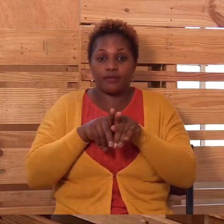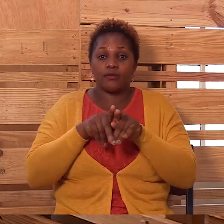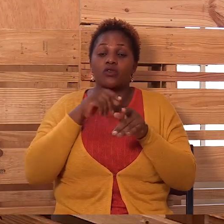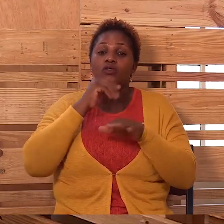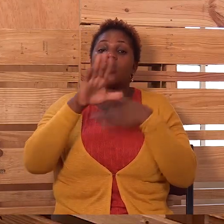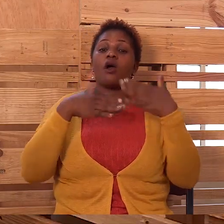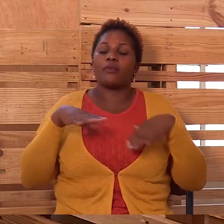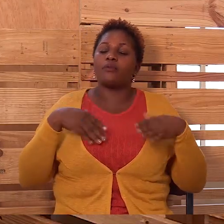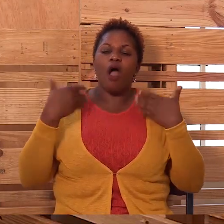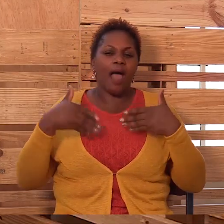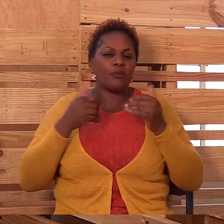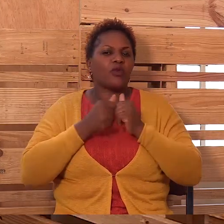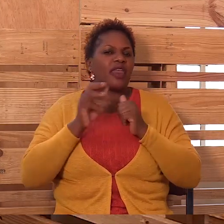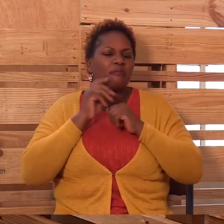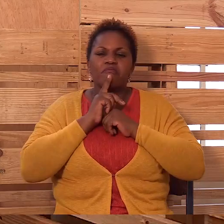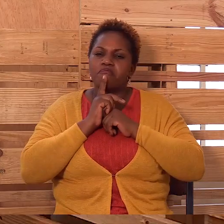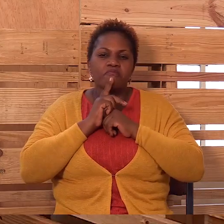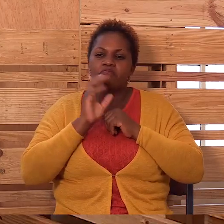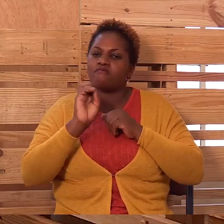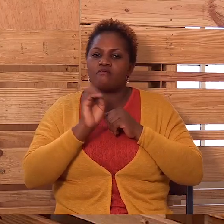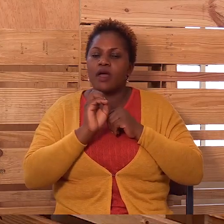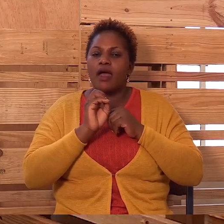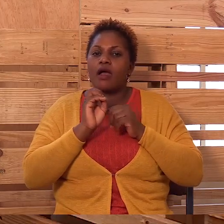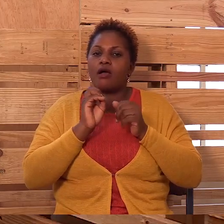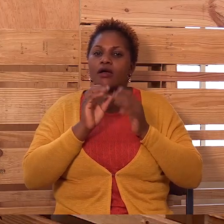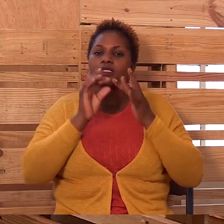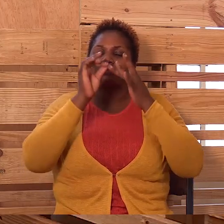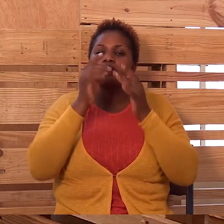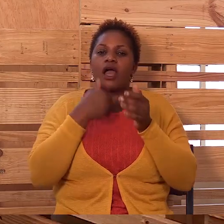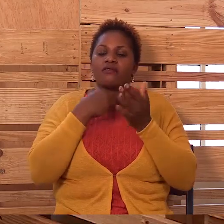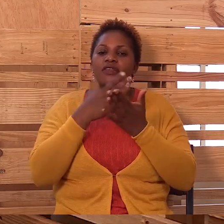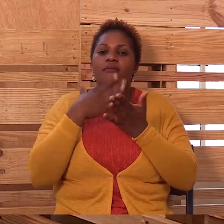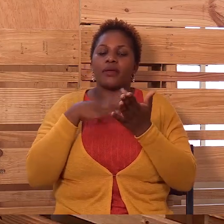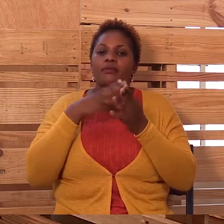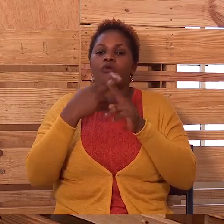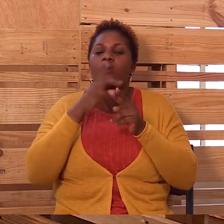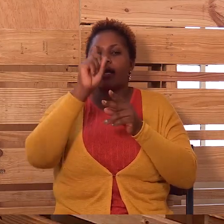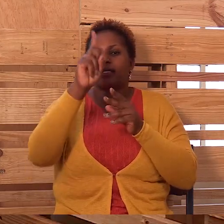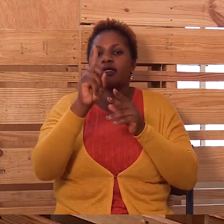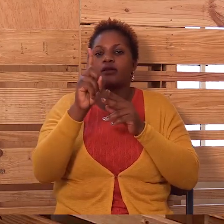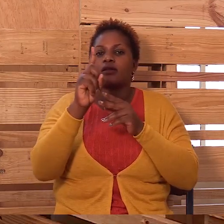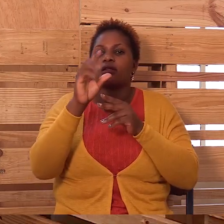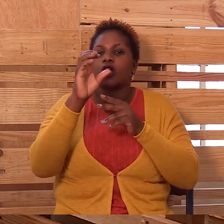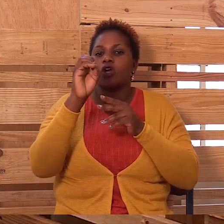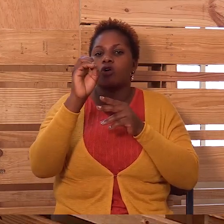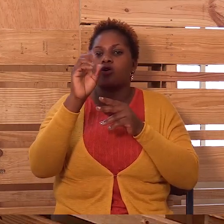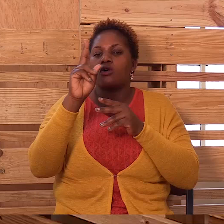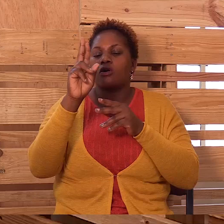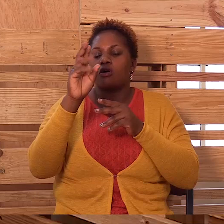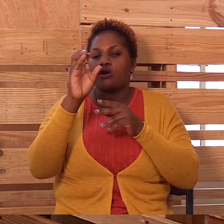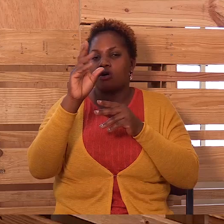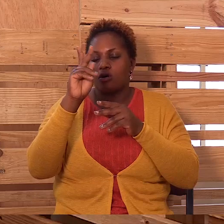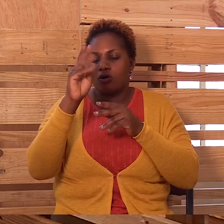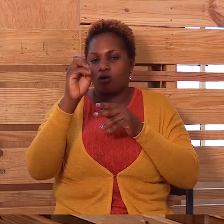those leaders. But not everybody was happy with them. And especially, we have some people called, one of them was called